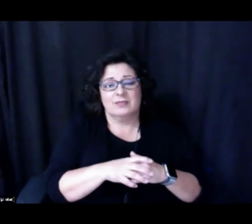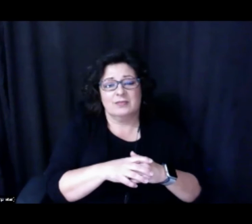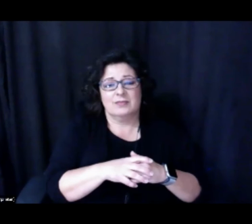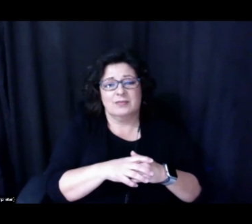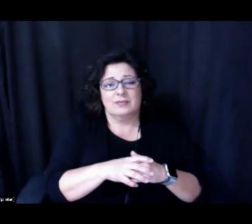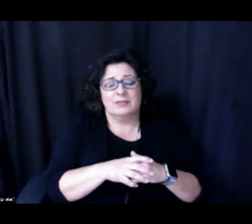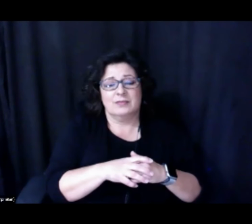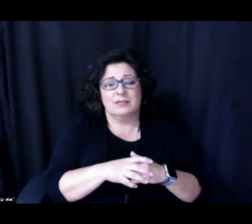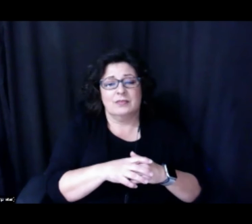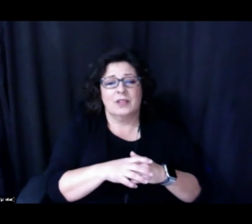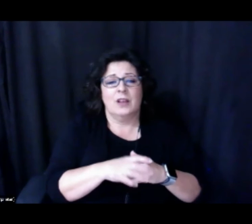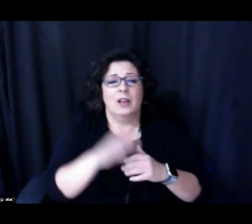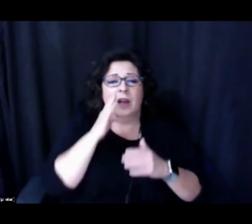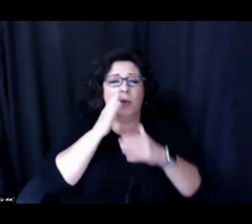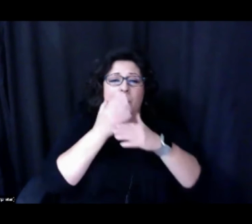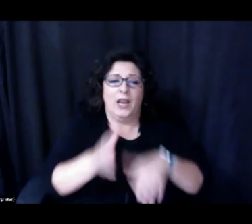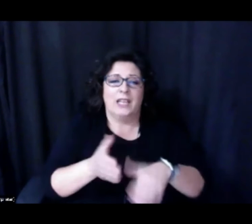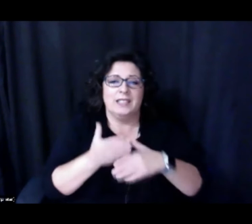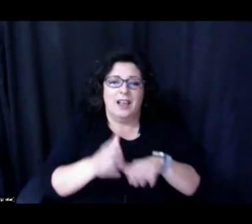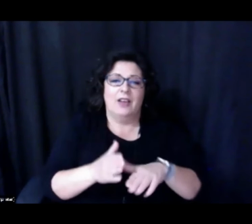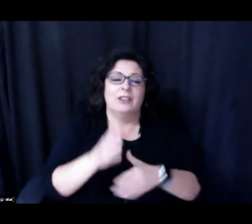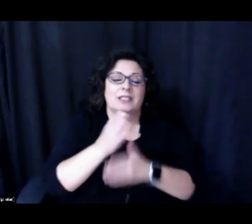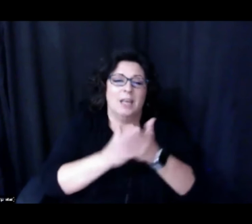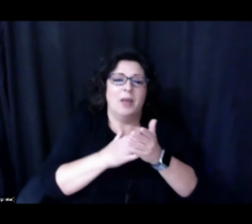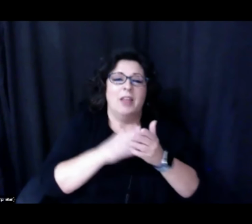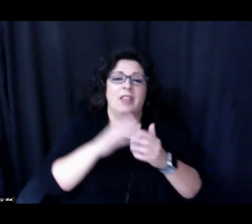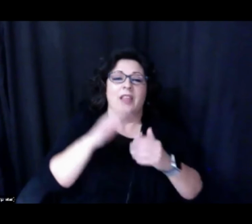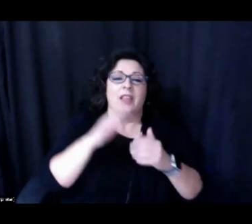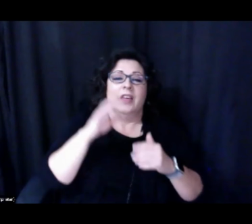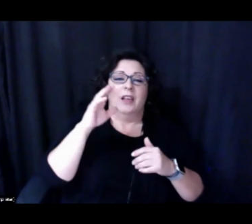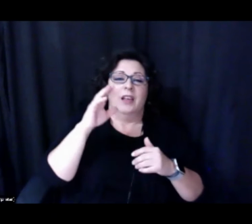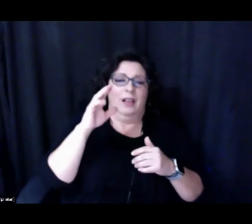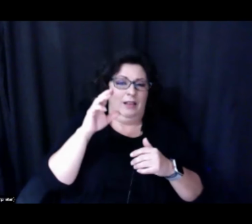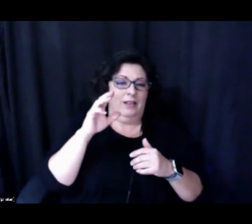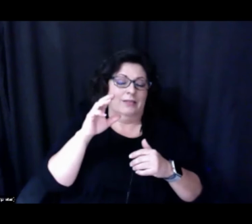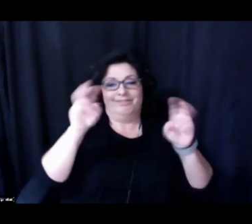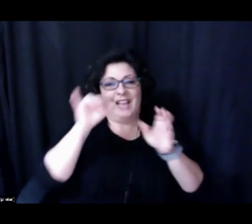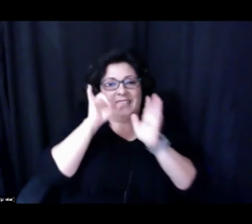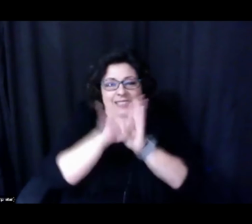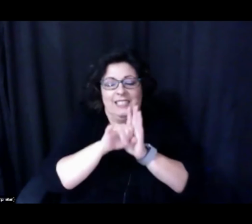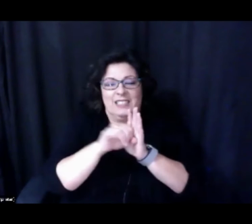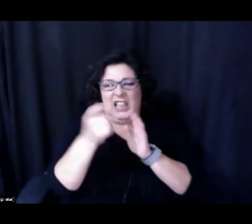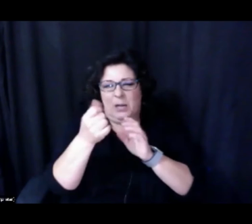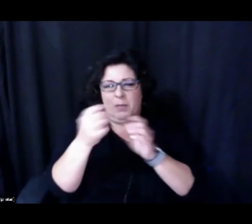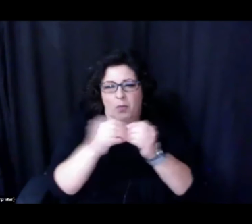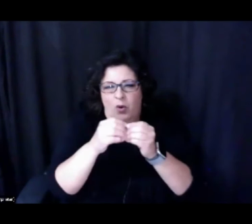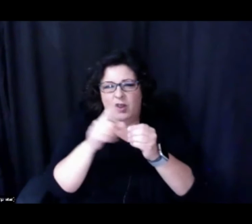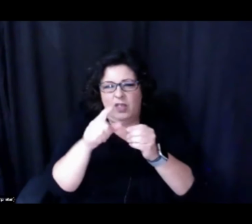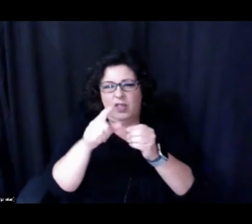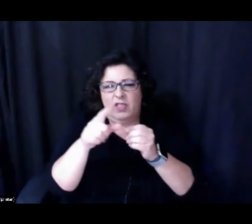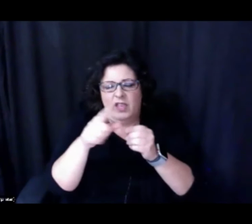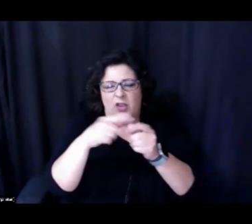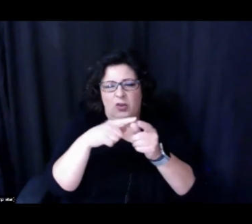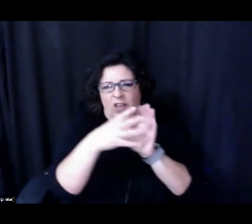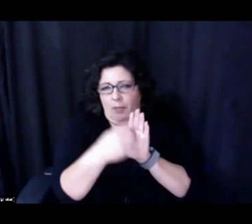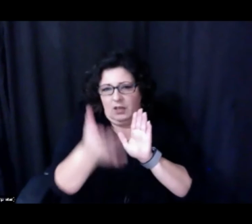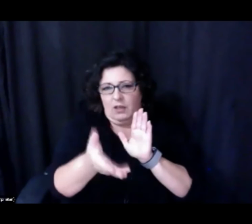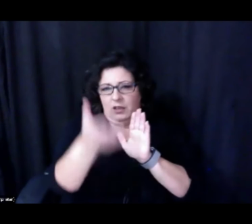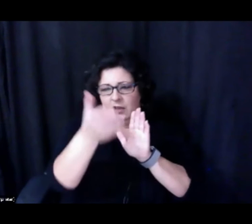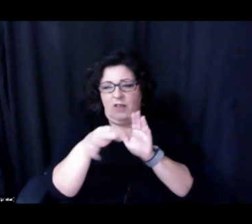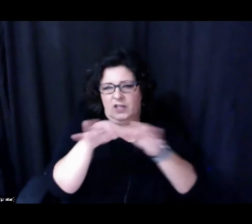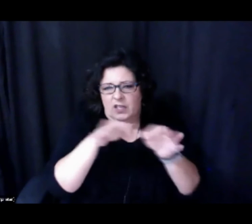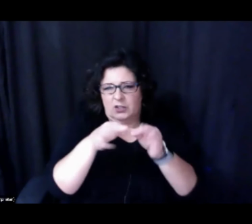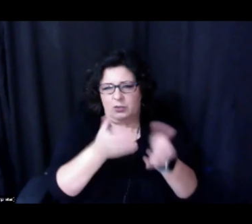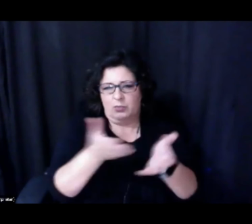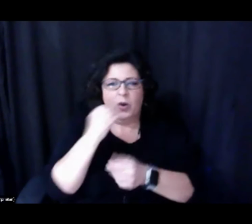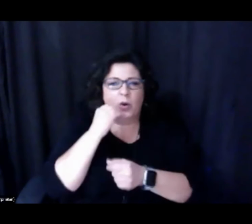Okay, so I'm going to break down some of these gender identities a little bit more. And that way you also have a copy of the definitions to take home